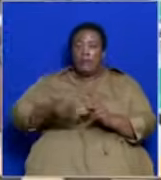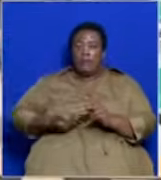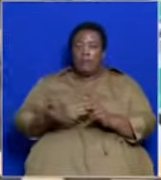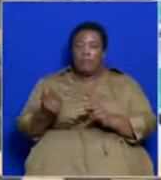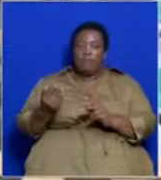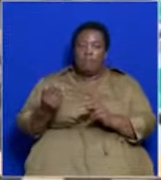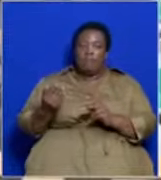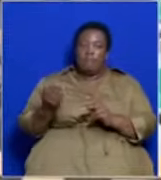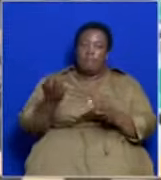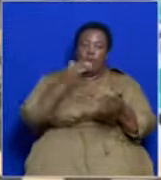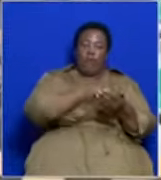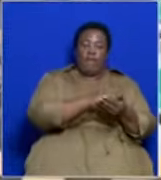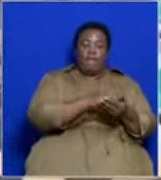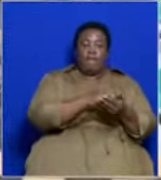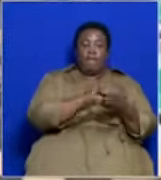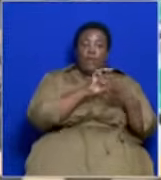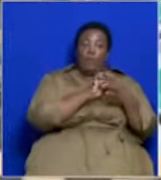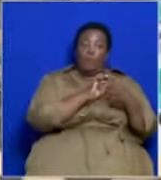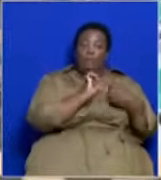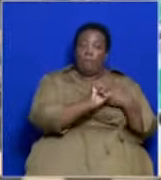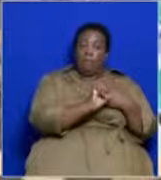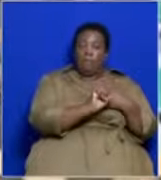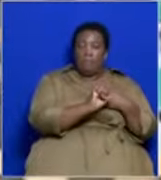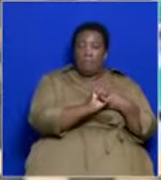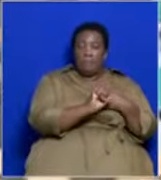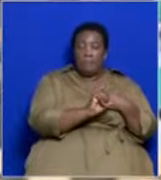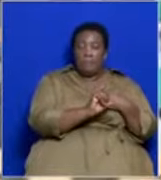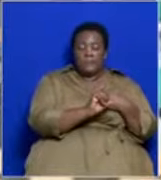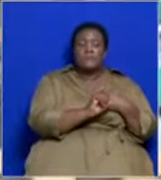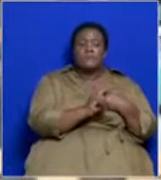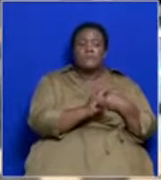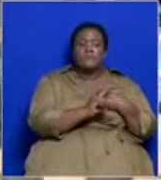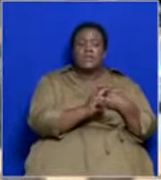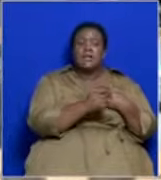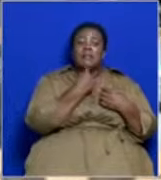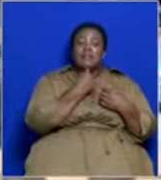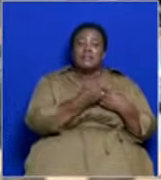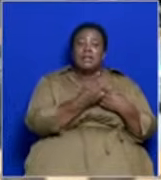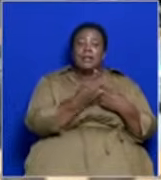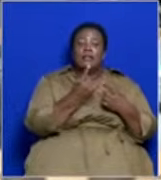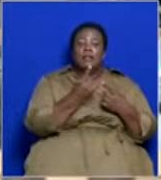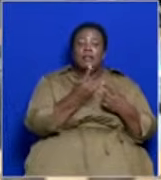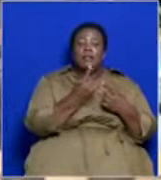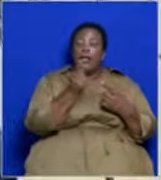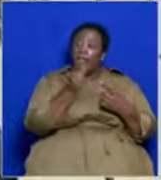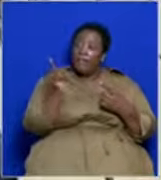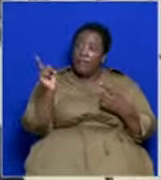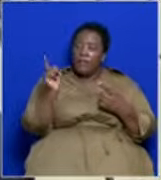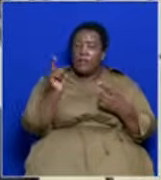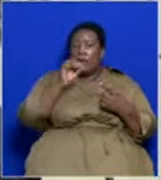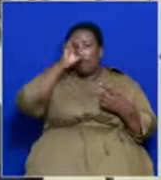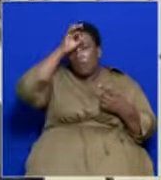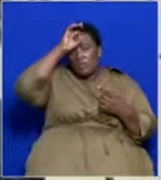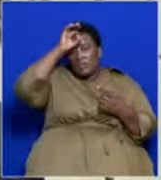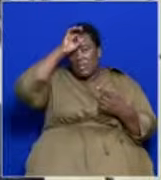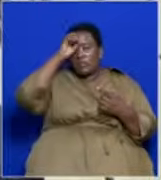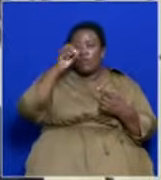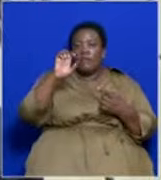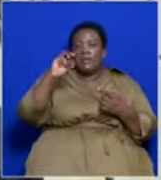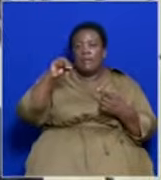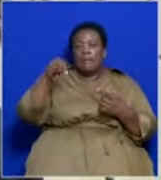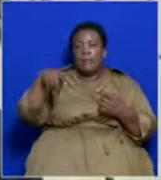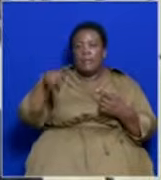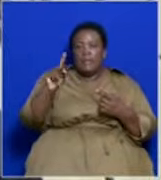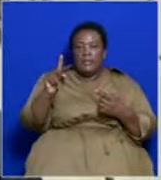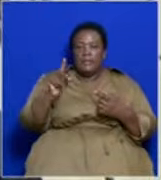residential premises and identified themselves as officers of the EMPD. Of these